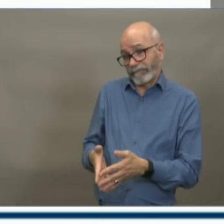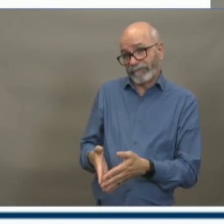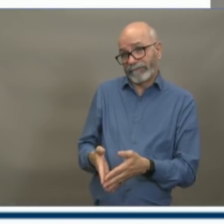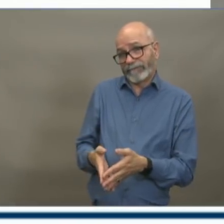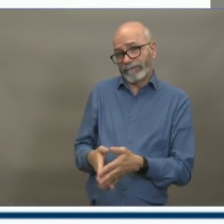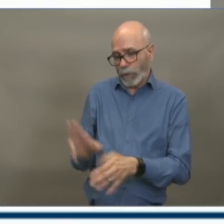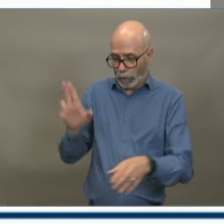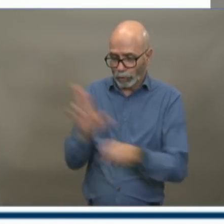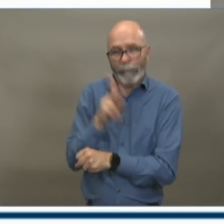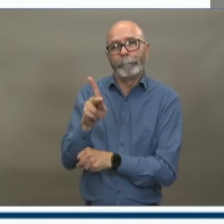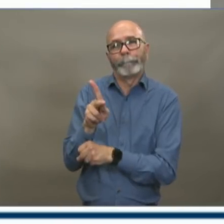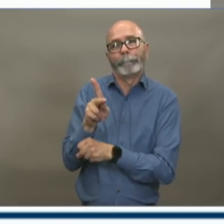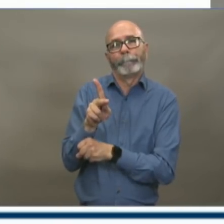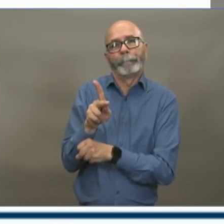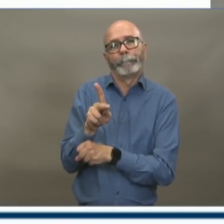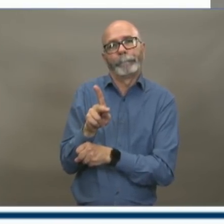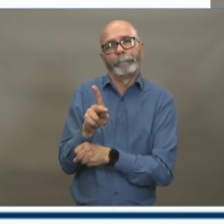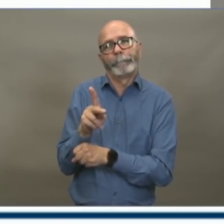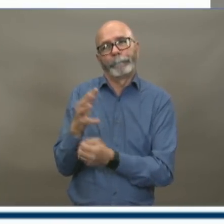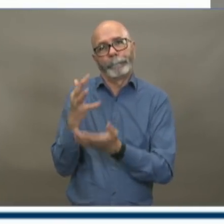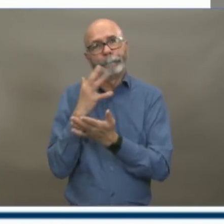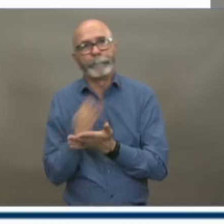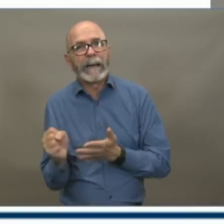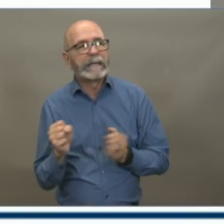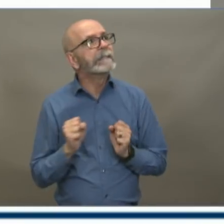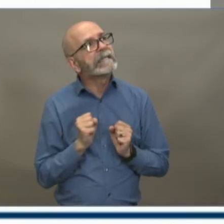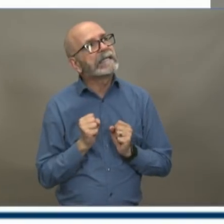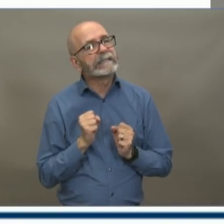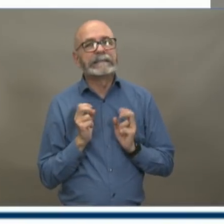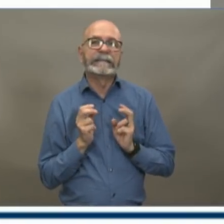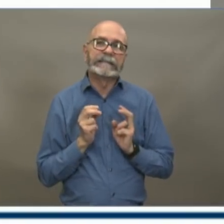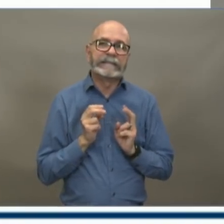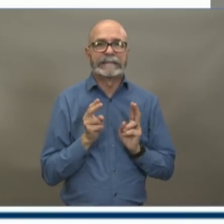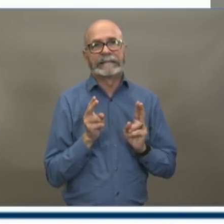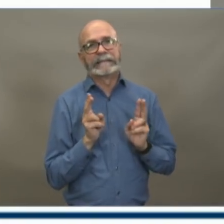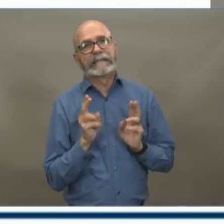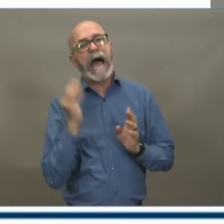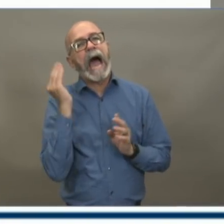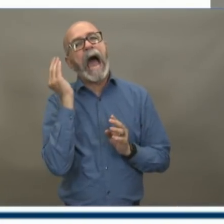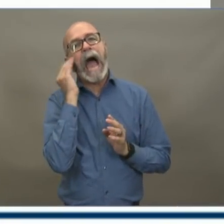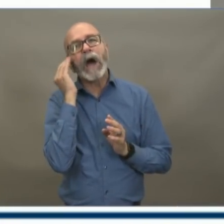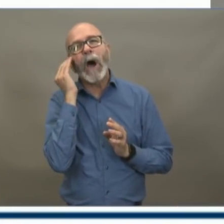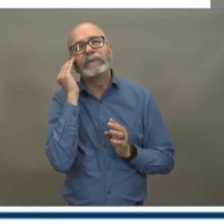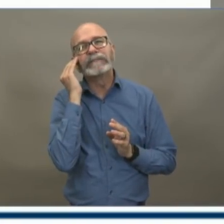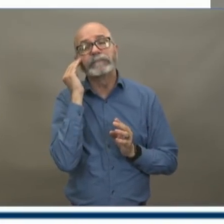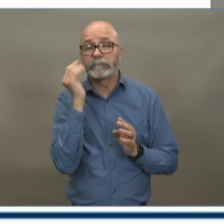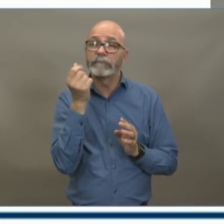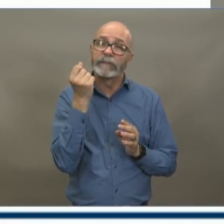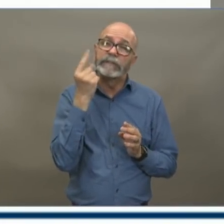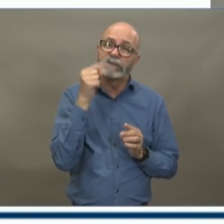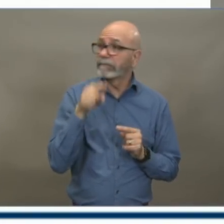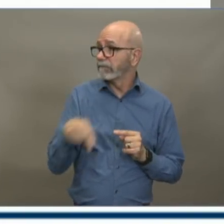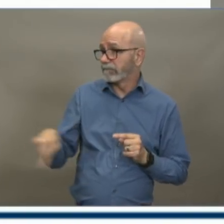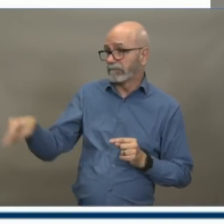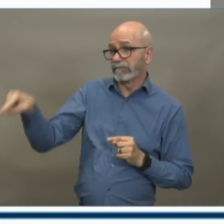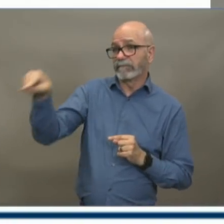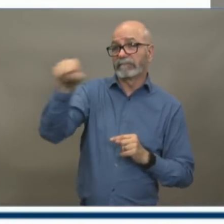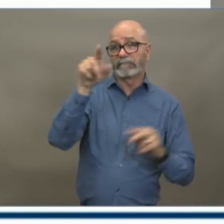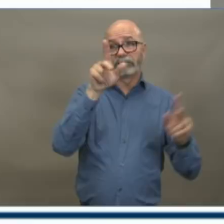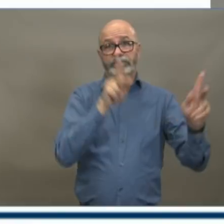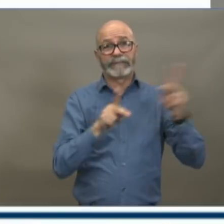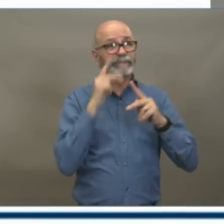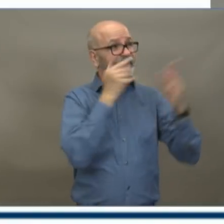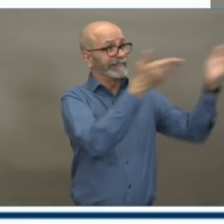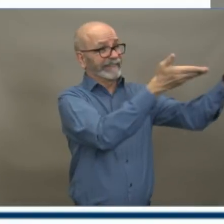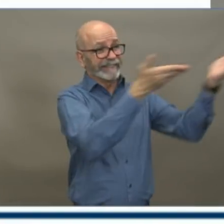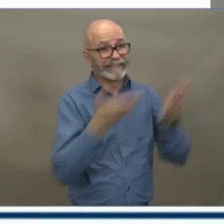It's unfortunate that we're in that position, but I think it also means that it's a demonstration to Nova Scotians that when we get vaccine, we very quickly